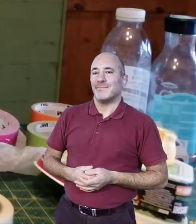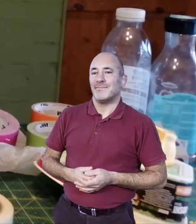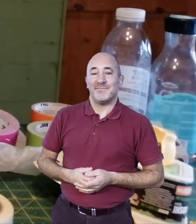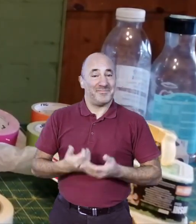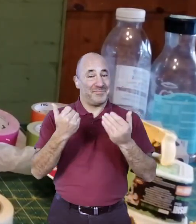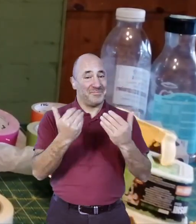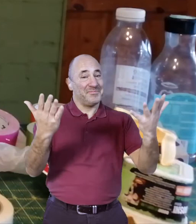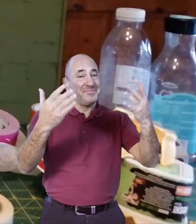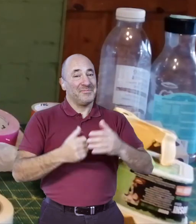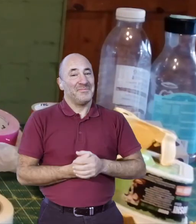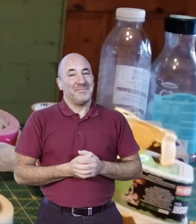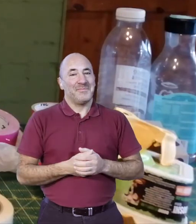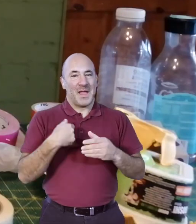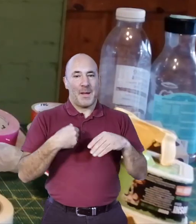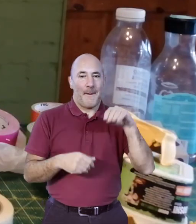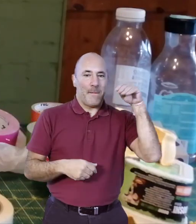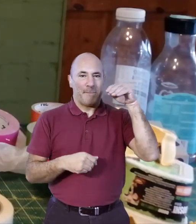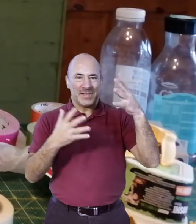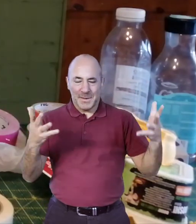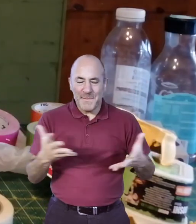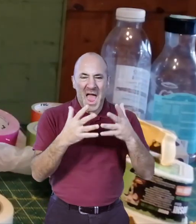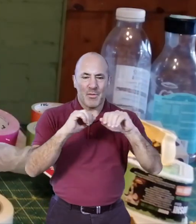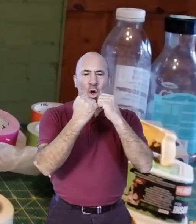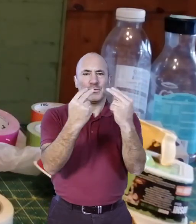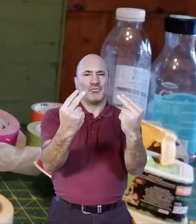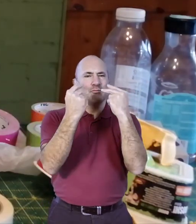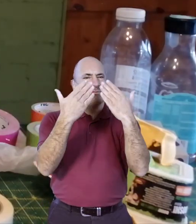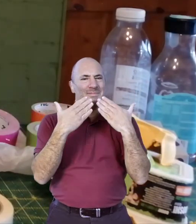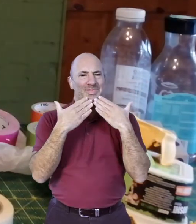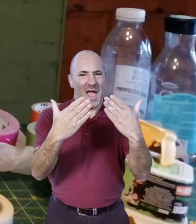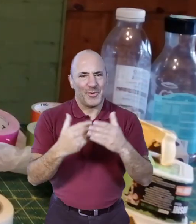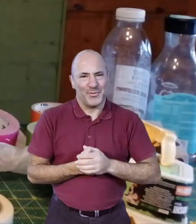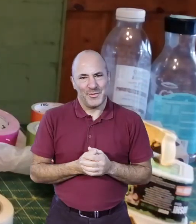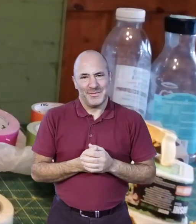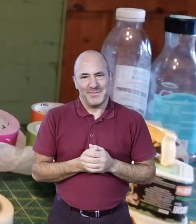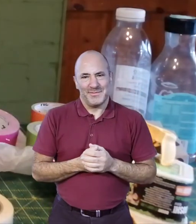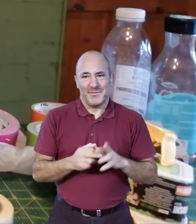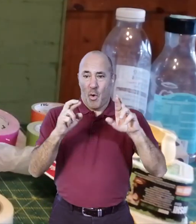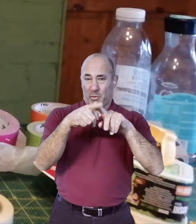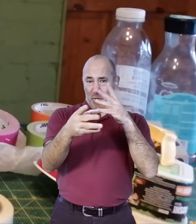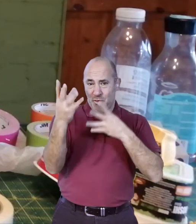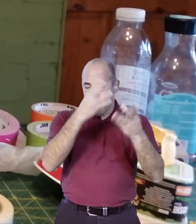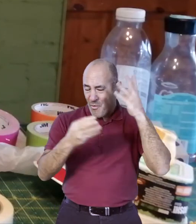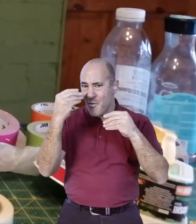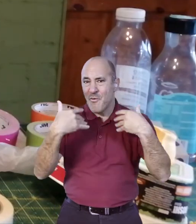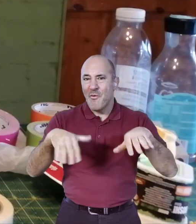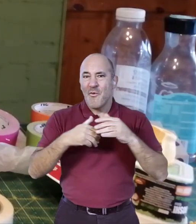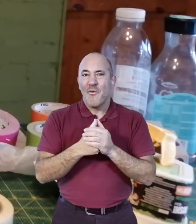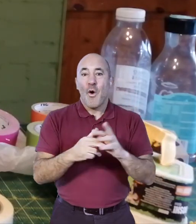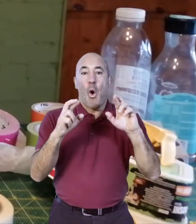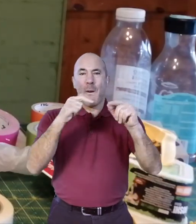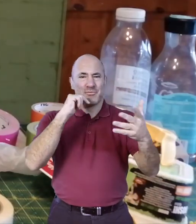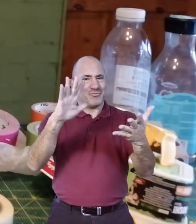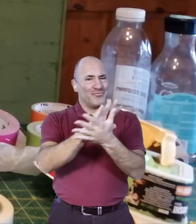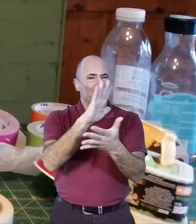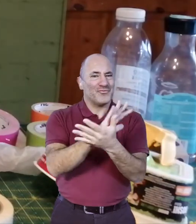there you have it. Thank you for watching my puppet play workshop. I hope you've learnt a lot and I